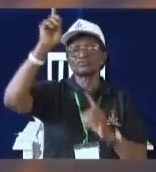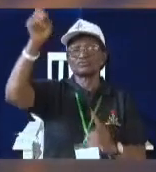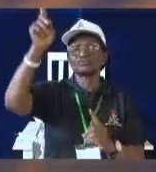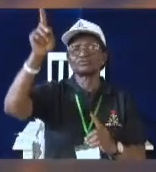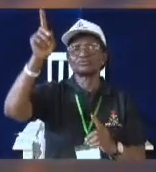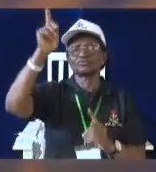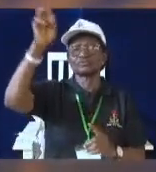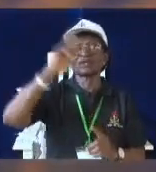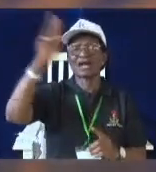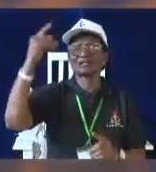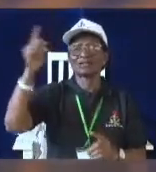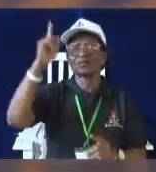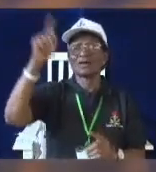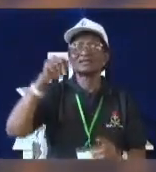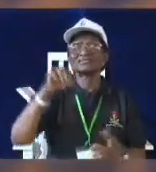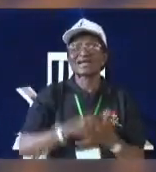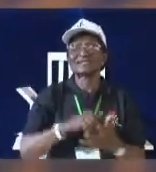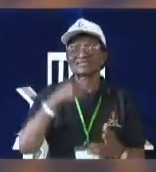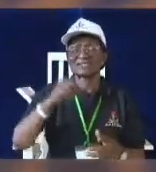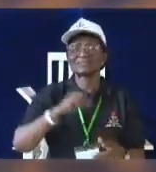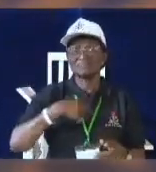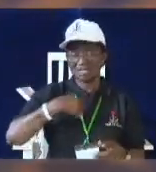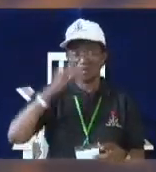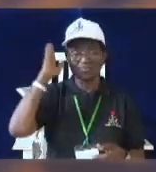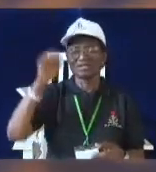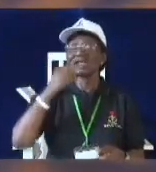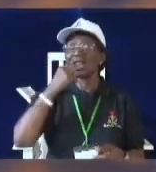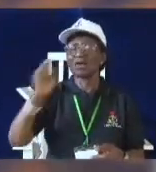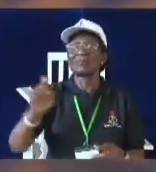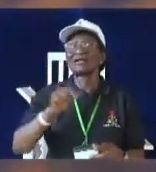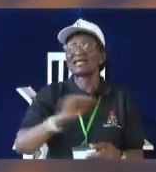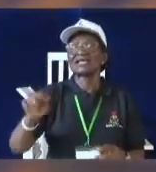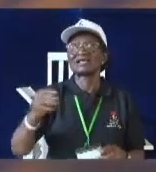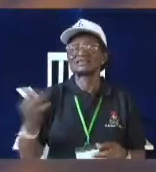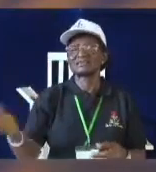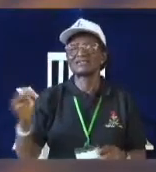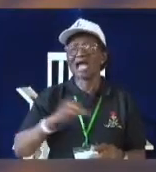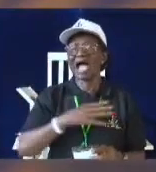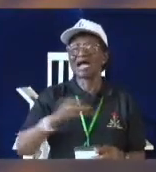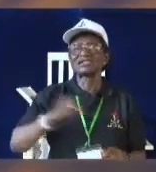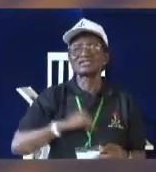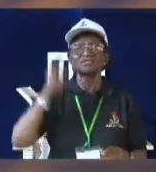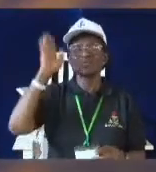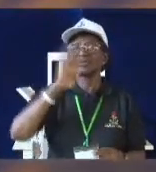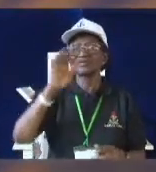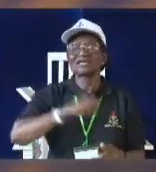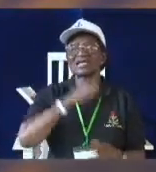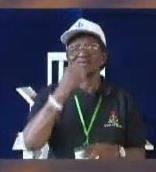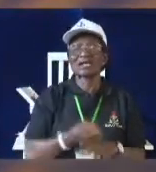You are the one who said, I will decree a thing and it will be established unto me.